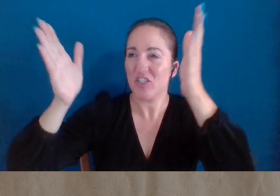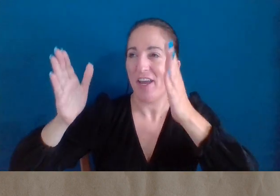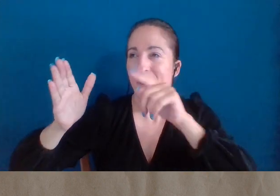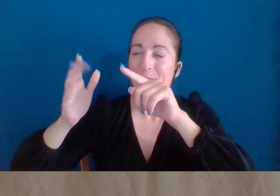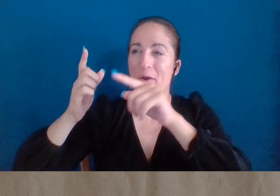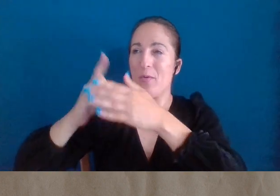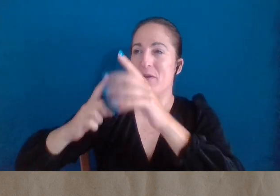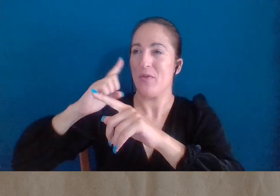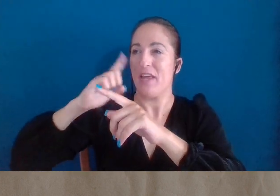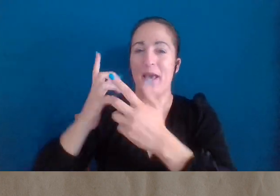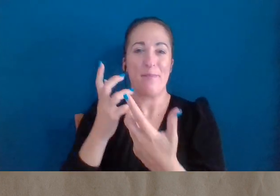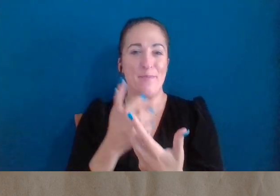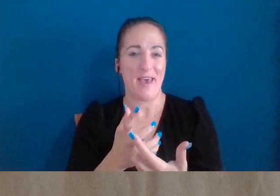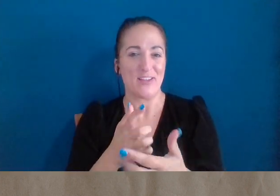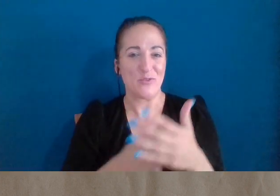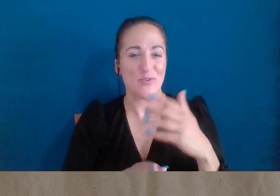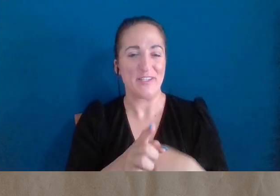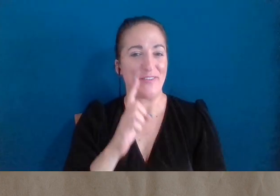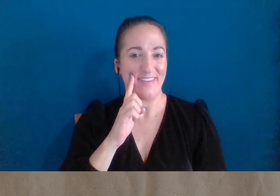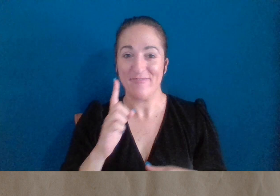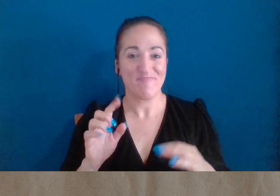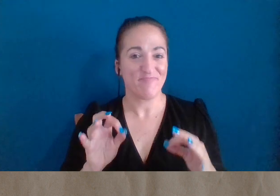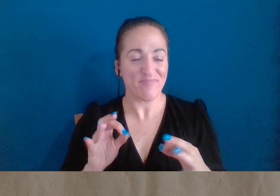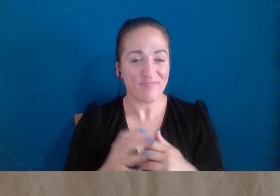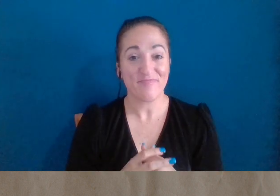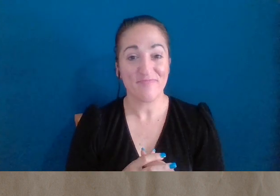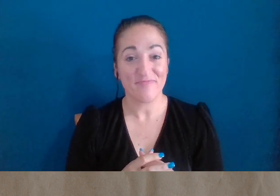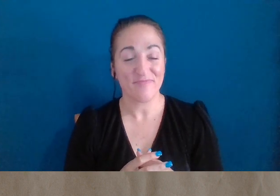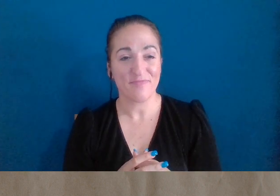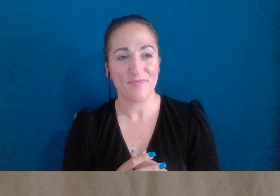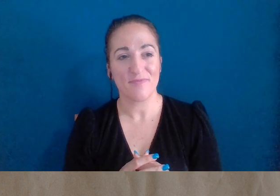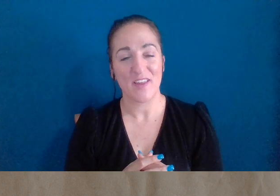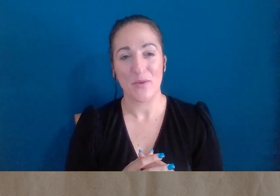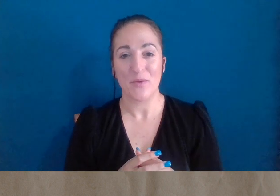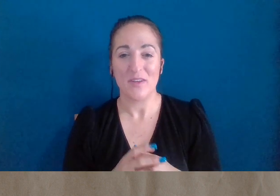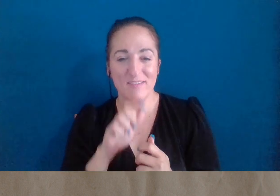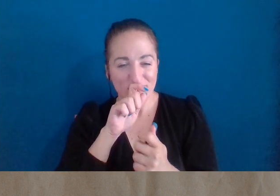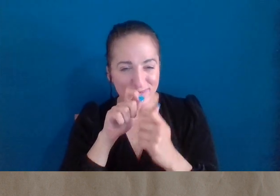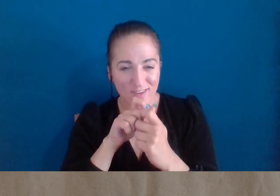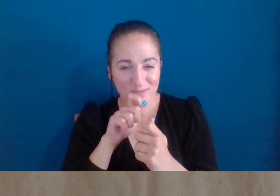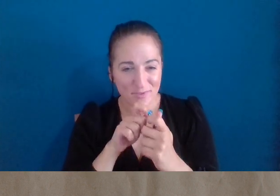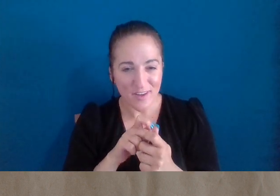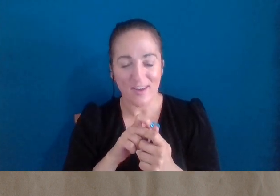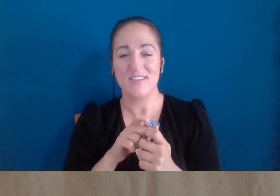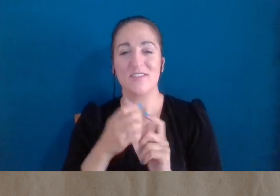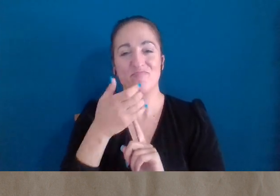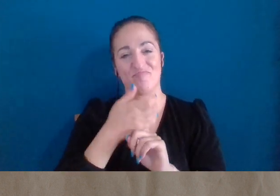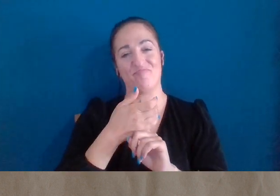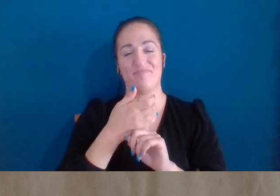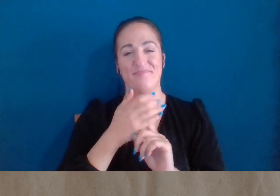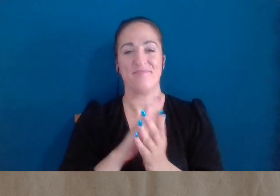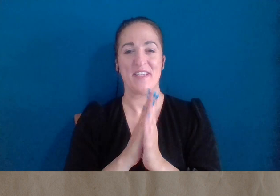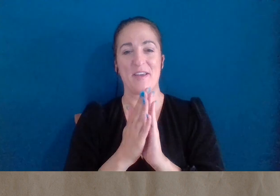and a hole right there, and a hole right there. It's like we're paper doctors.